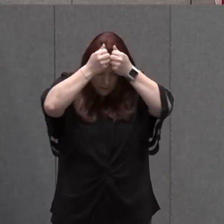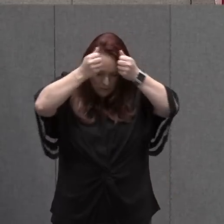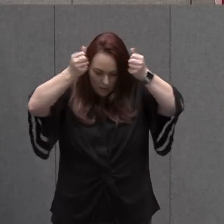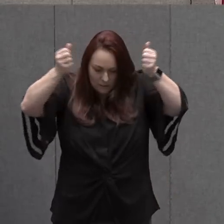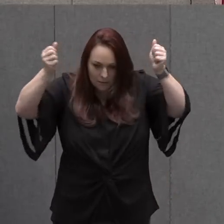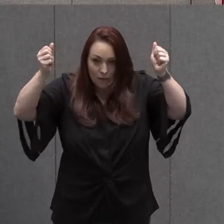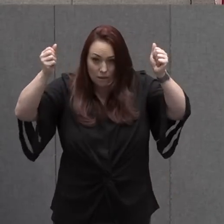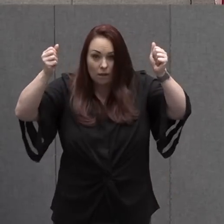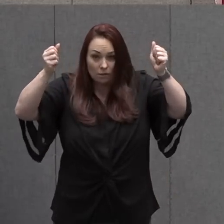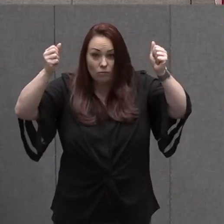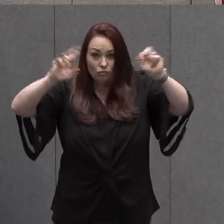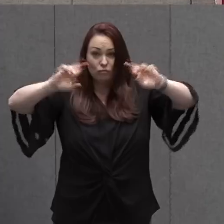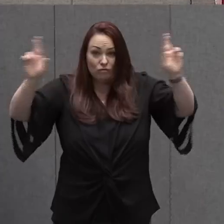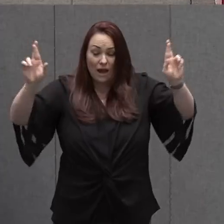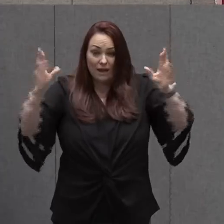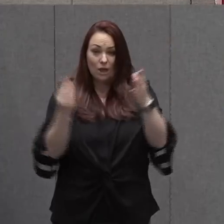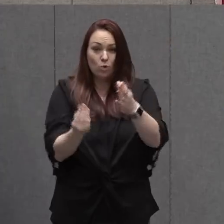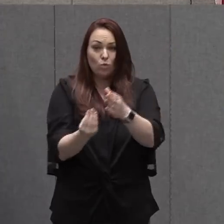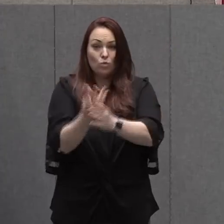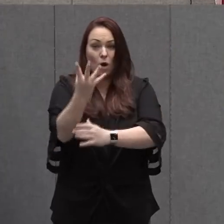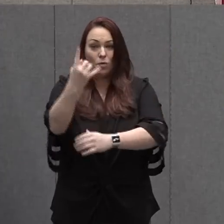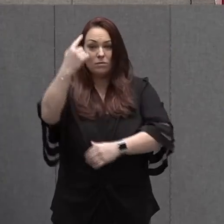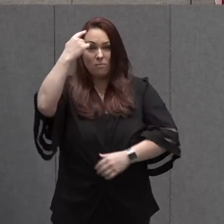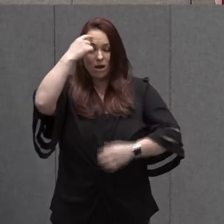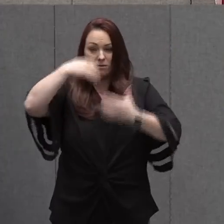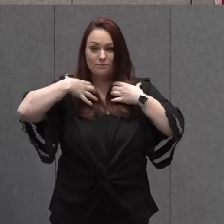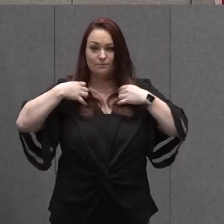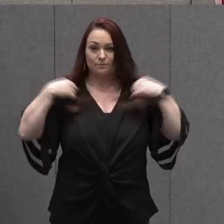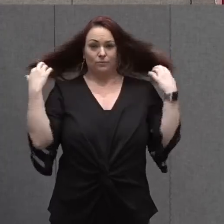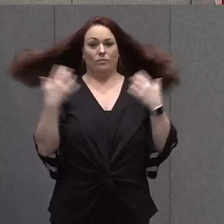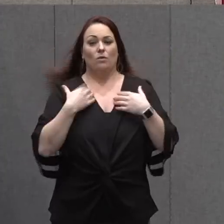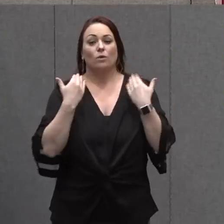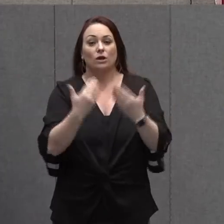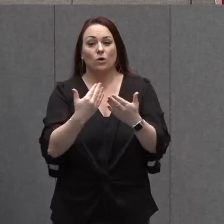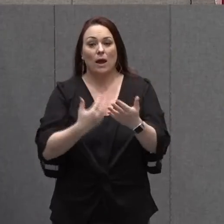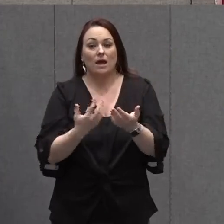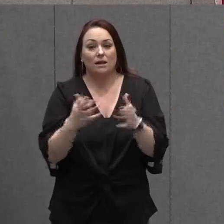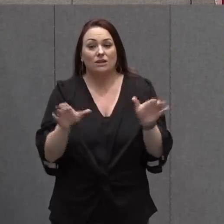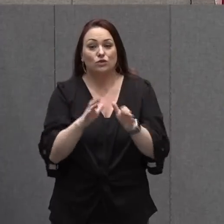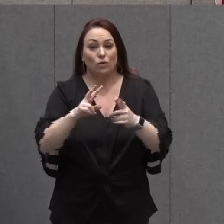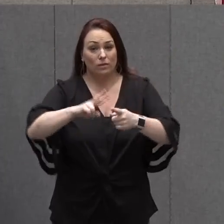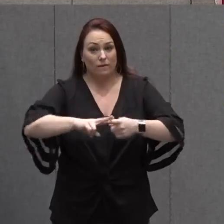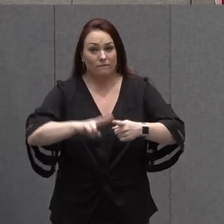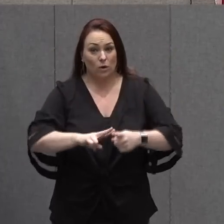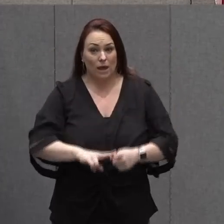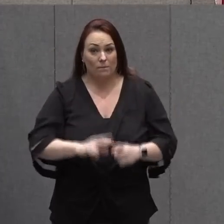Growth mindset. We studied that grow. a couple weeks ago. Let's grow. Go over the vocabulary words and we'll go from there. And